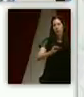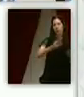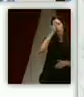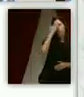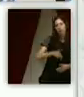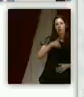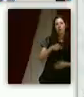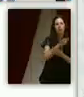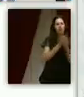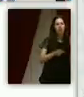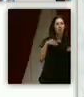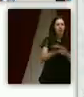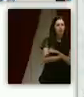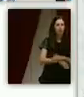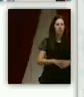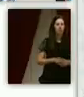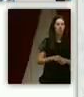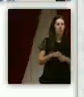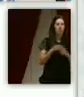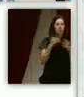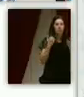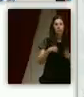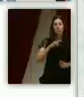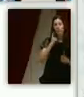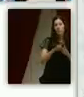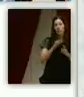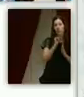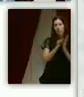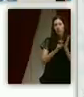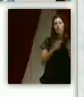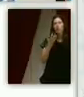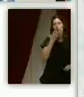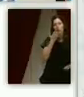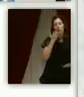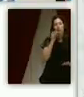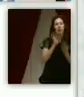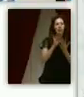standards that comply with the general principles of accessible